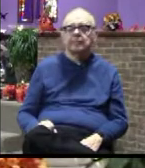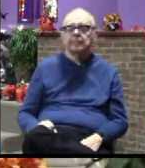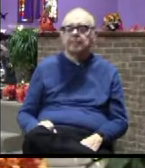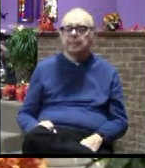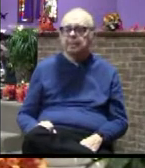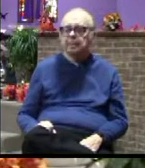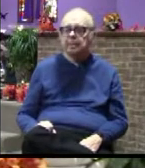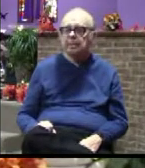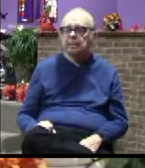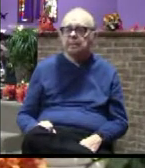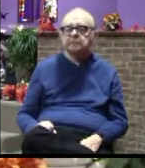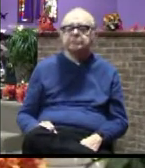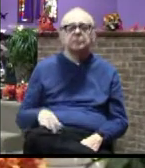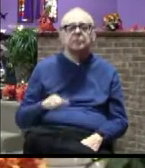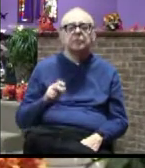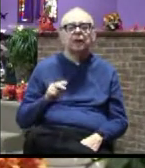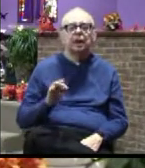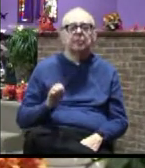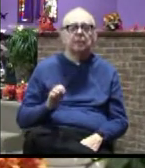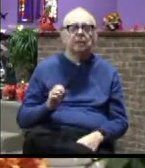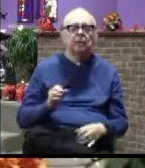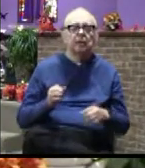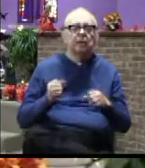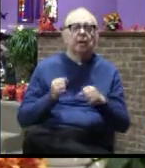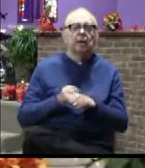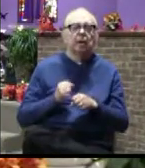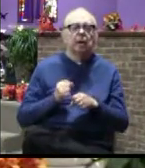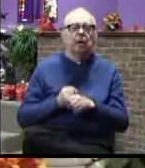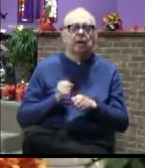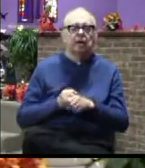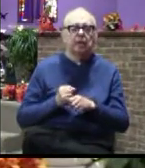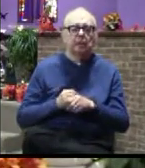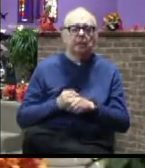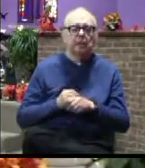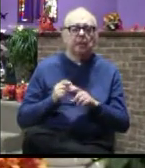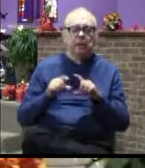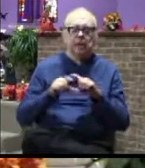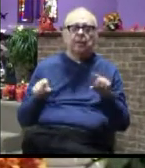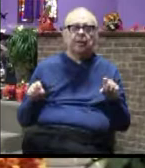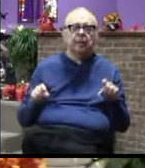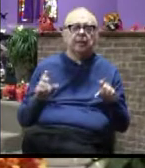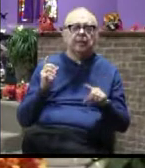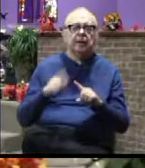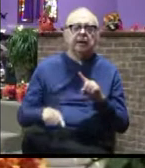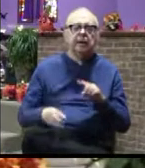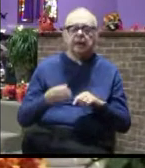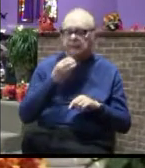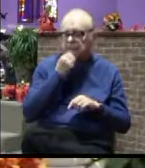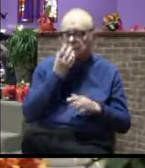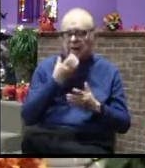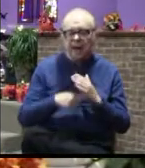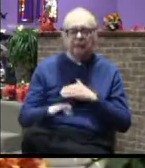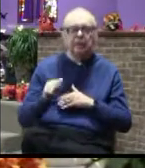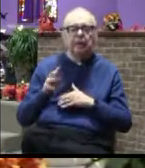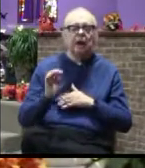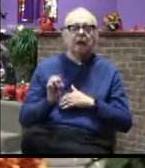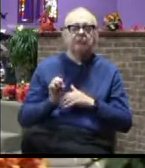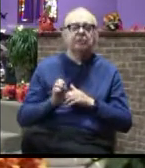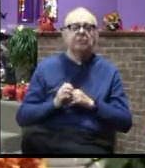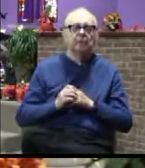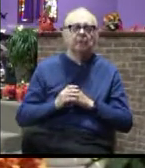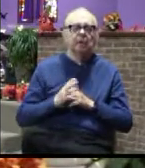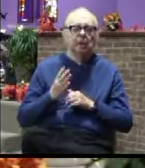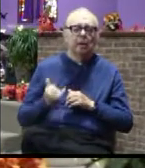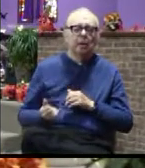the ice cap is getting too thick and they can't get in there to get food and they're dying